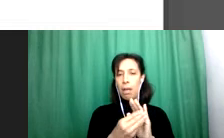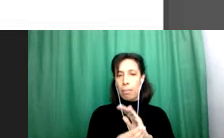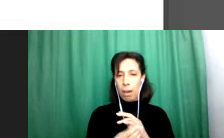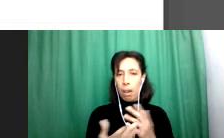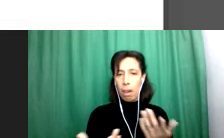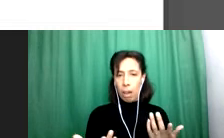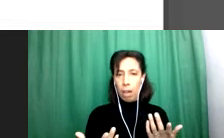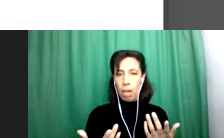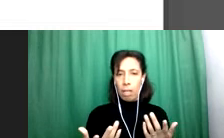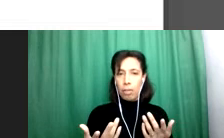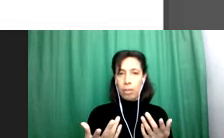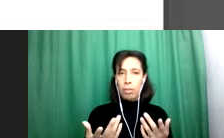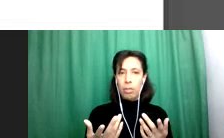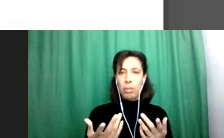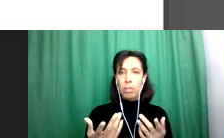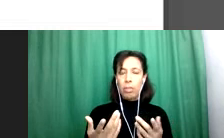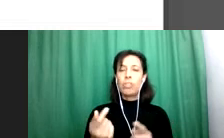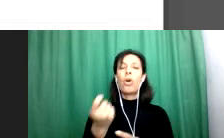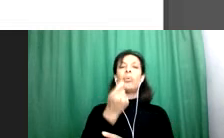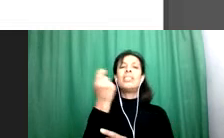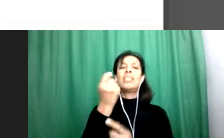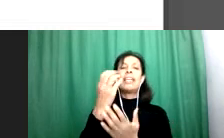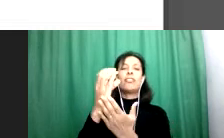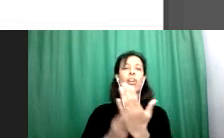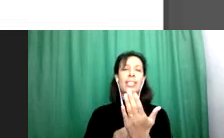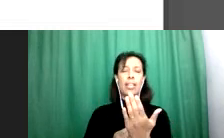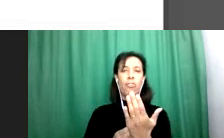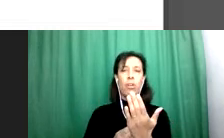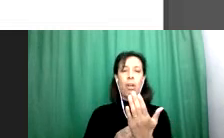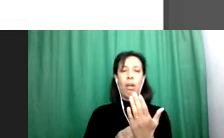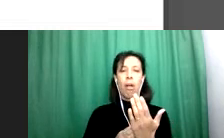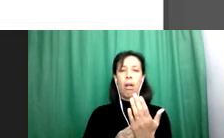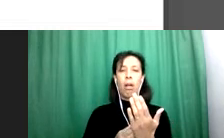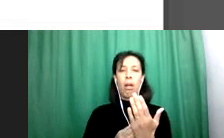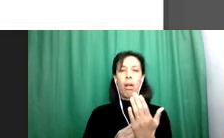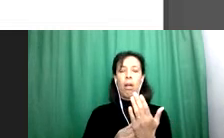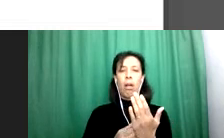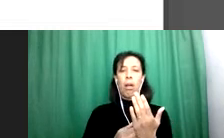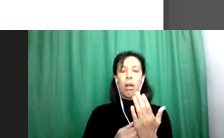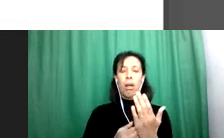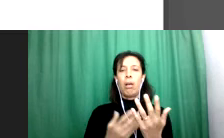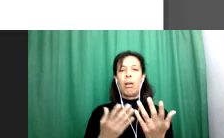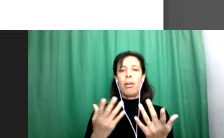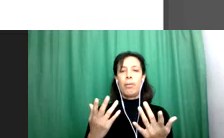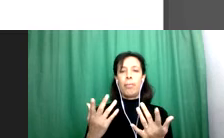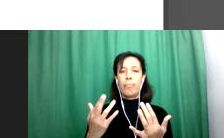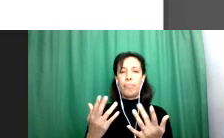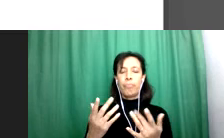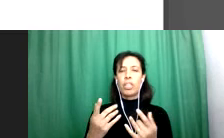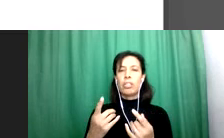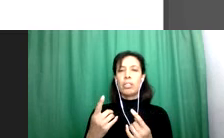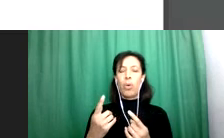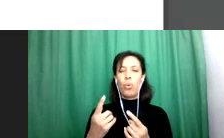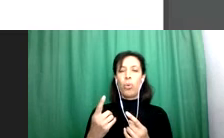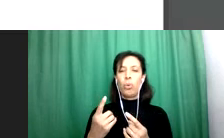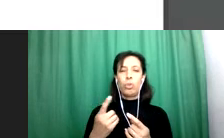criteria, this is what the teacher told the pupils. So the pupils were aiming for these things. They